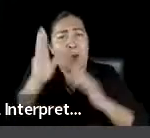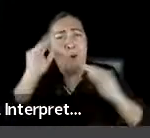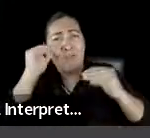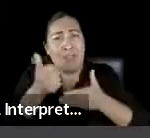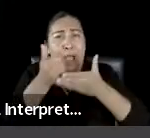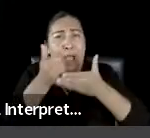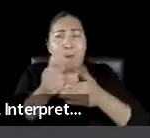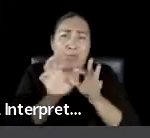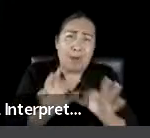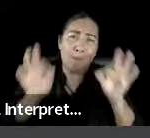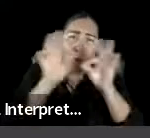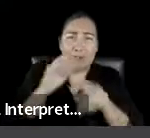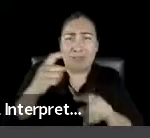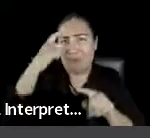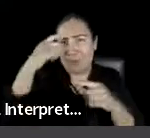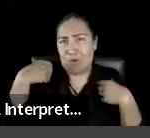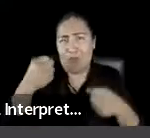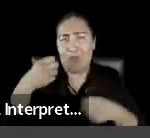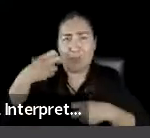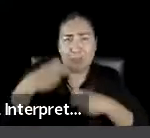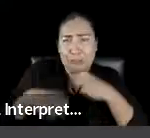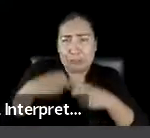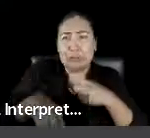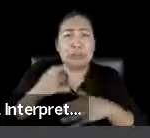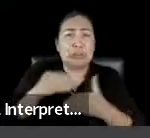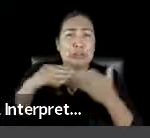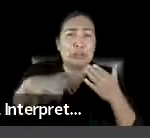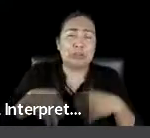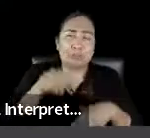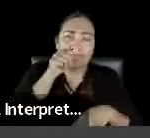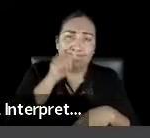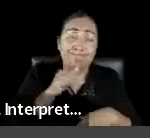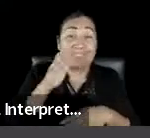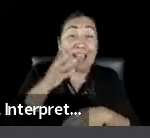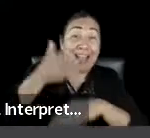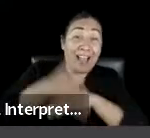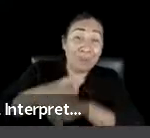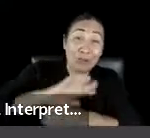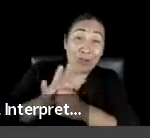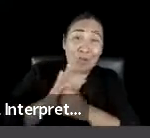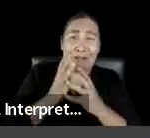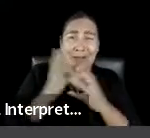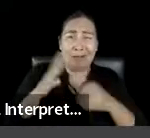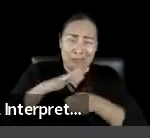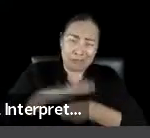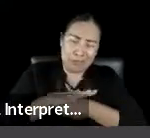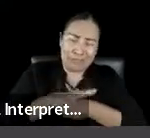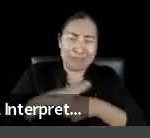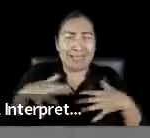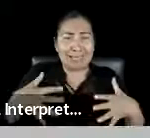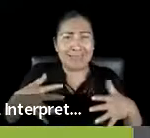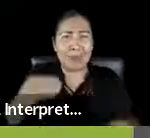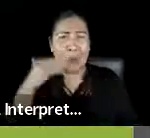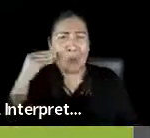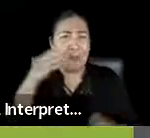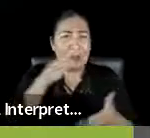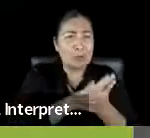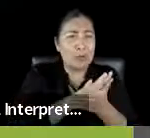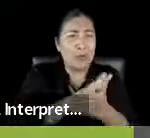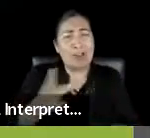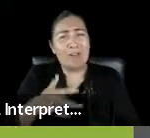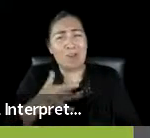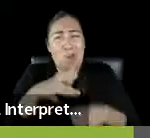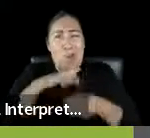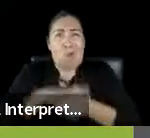health issues students deal with. After COVID, there's so much stress and anxiety, both at home and at school. Students feel pressure in